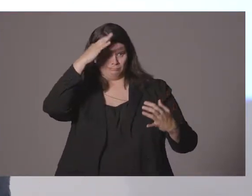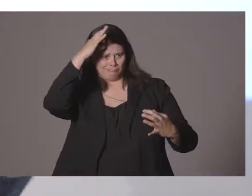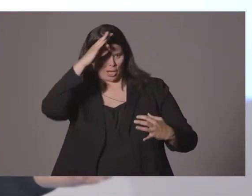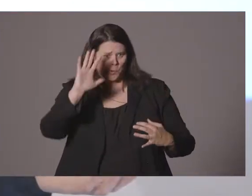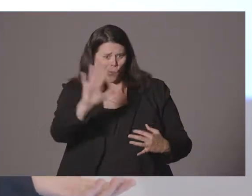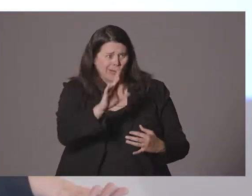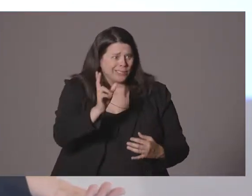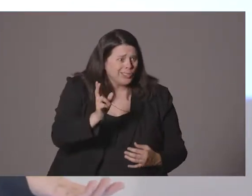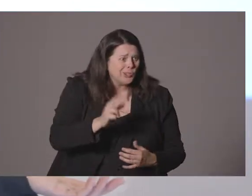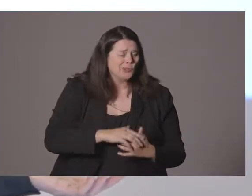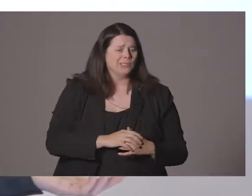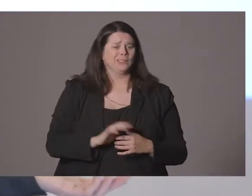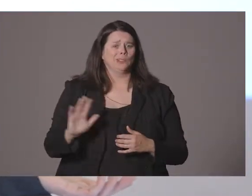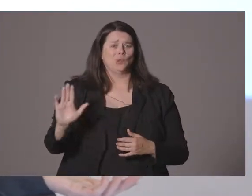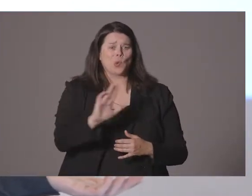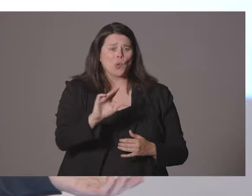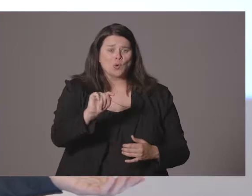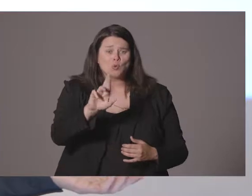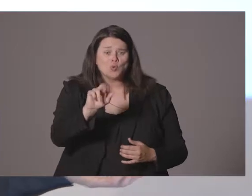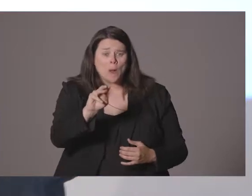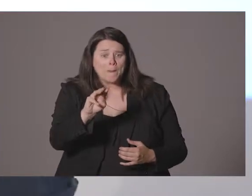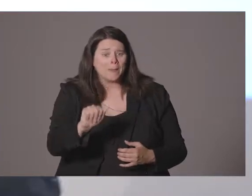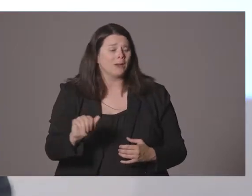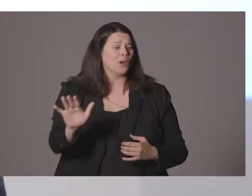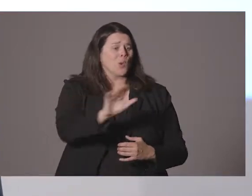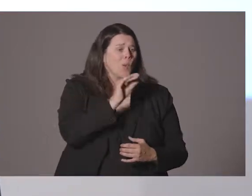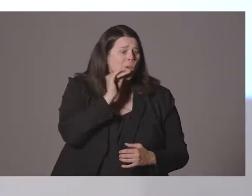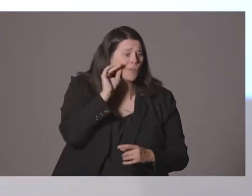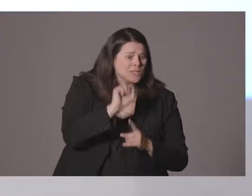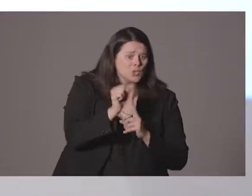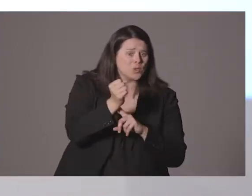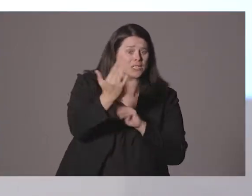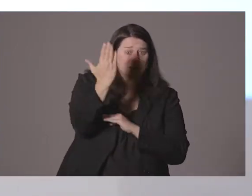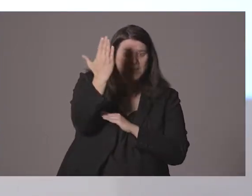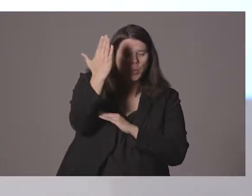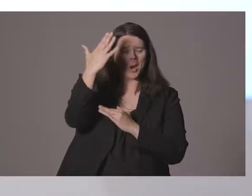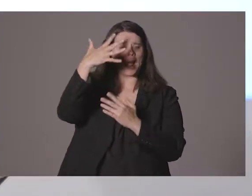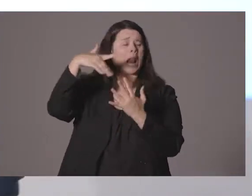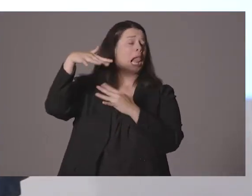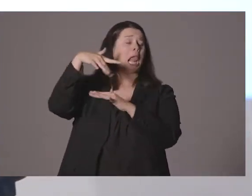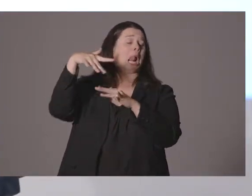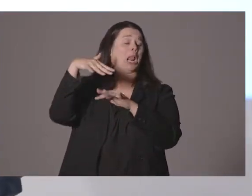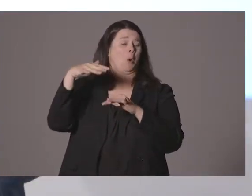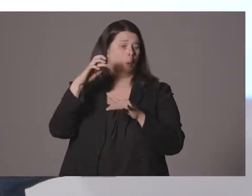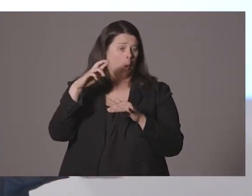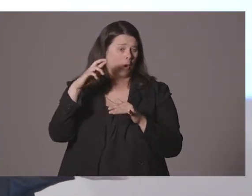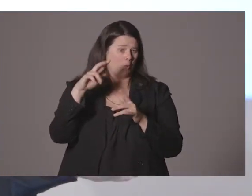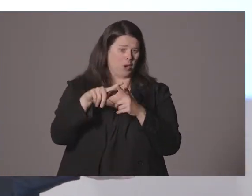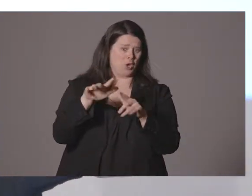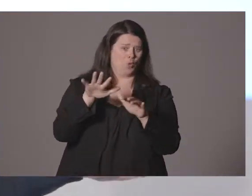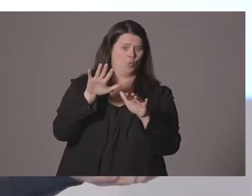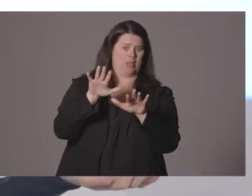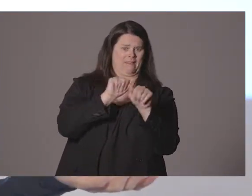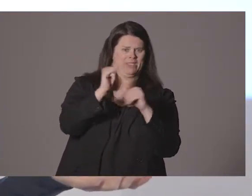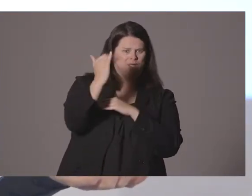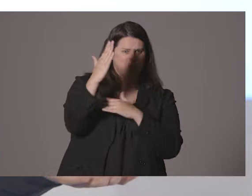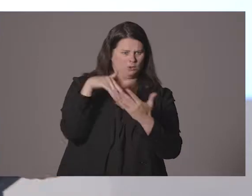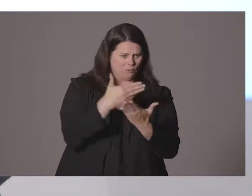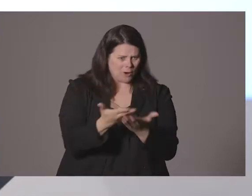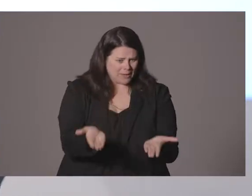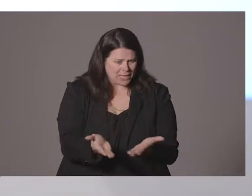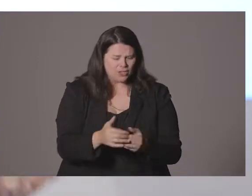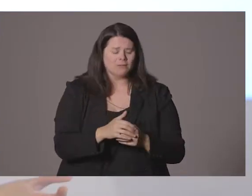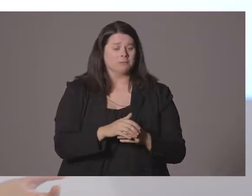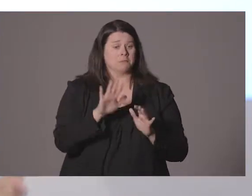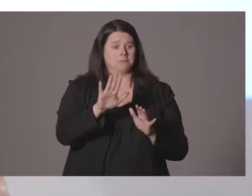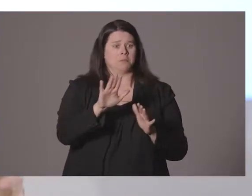that I have no idea what sort of histories you all have, what sort of what your home situation was this morning or last